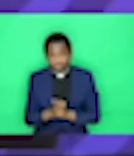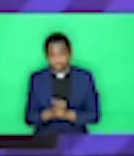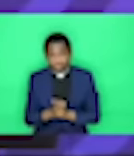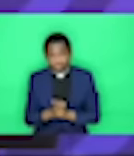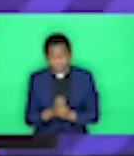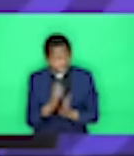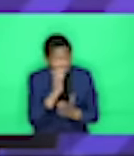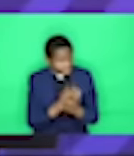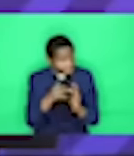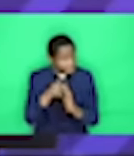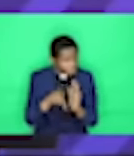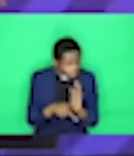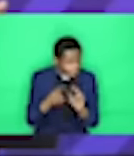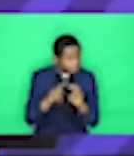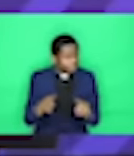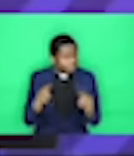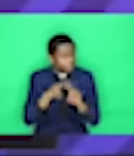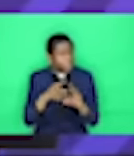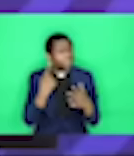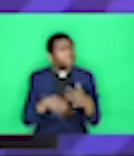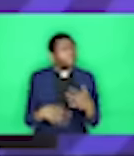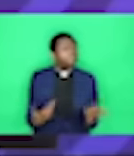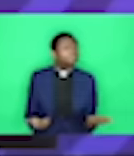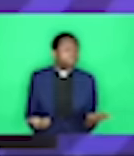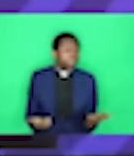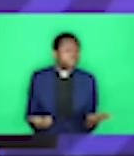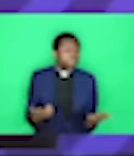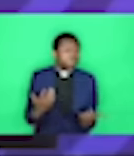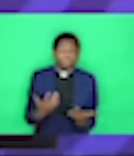the principles and values are what?